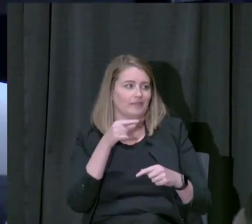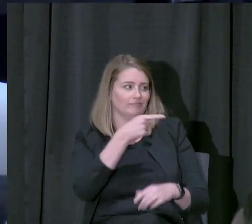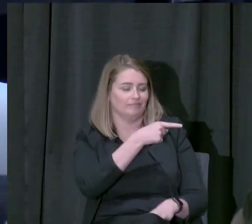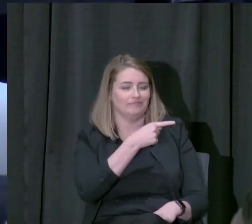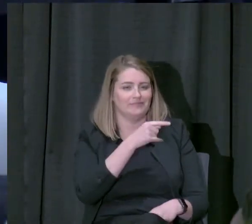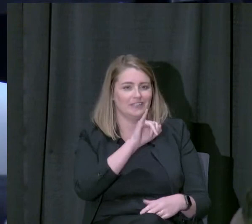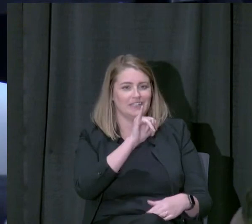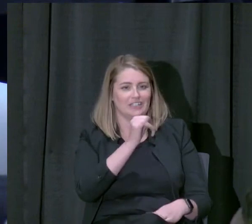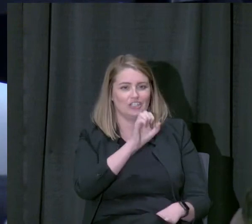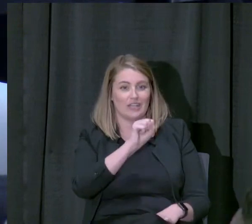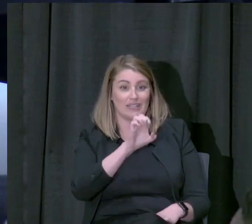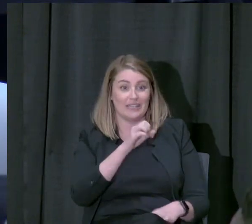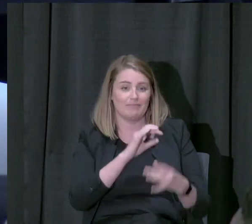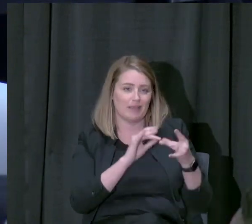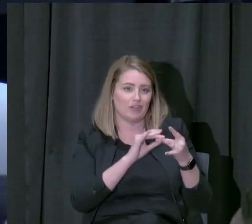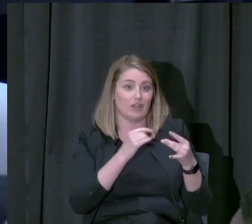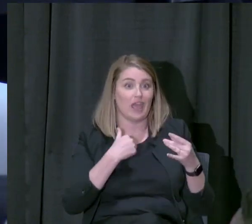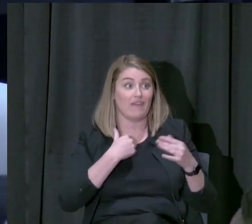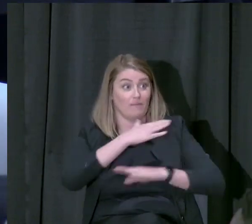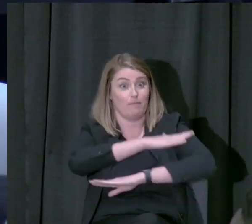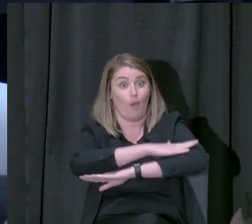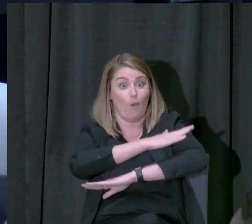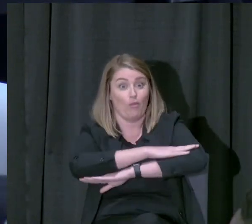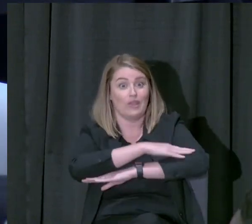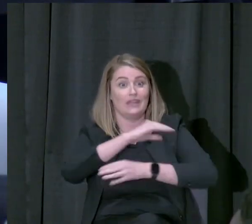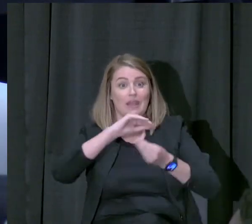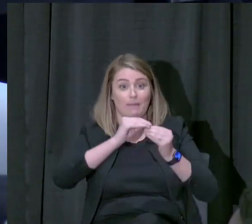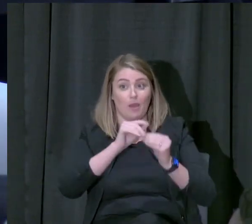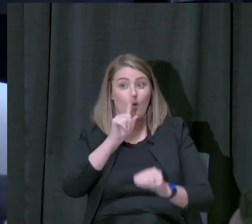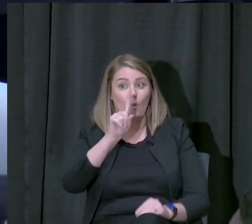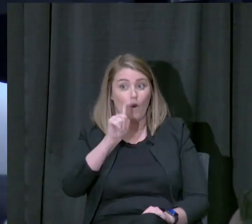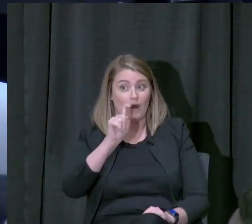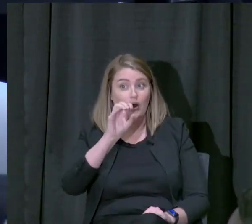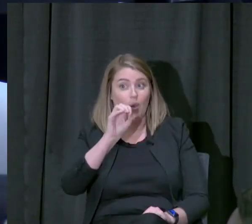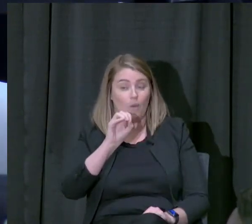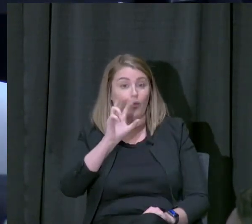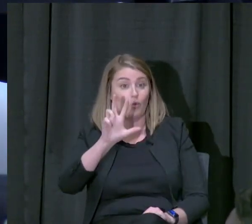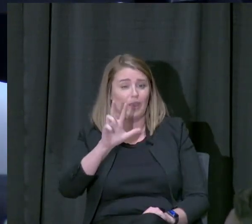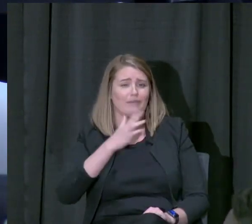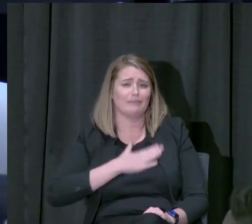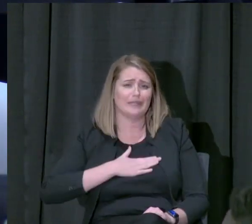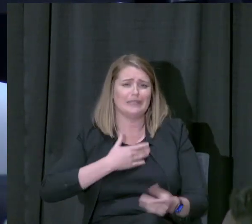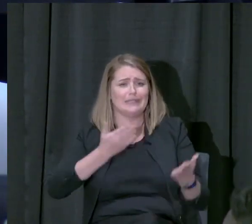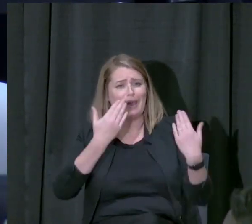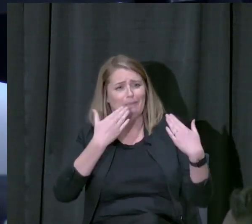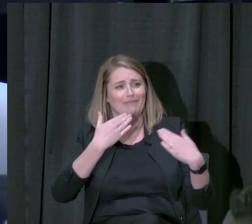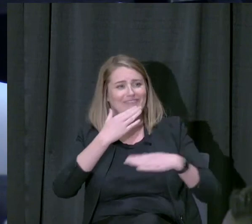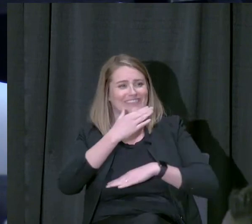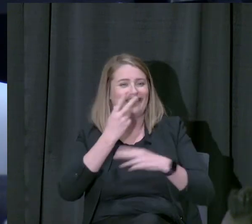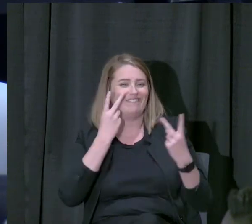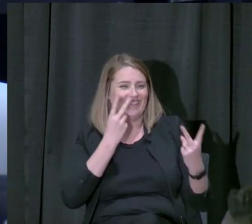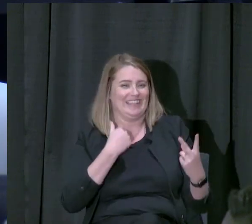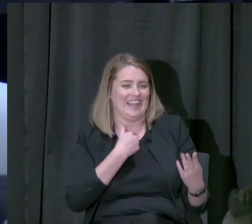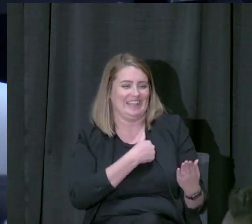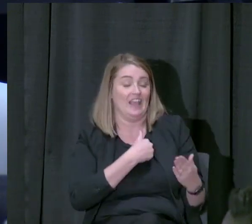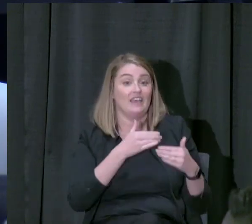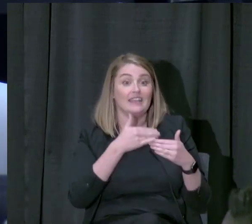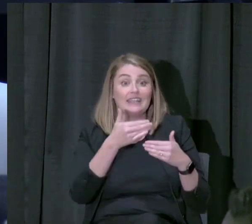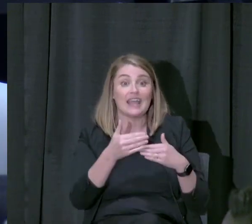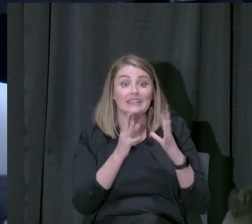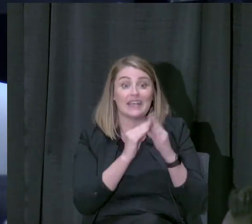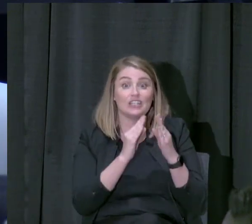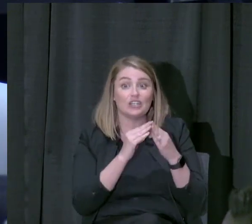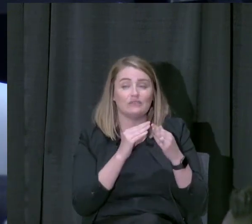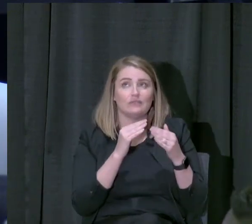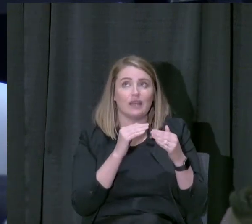we have lots of folks at the booth number 103. Please come visit us. The next session will be introducing you,